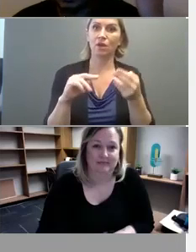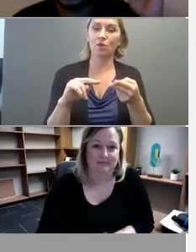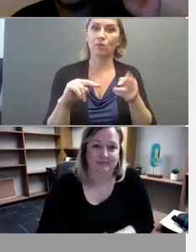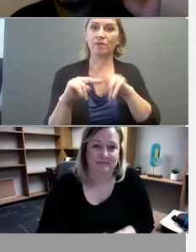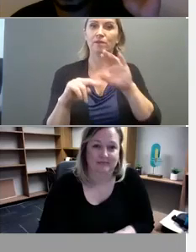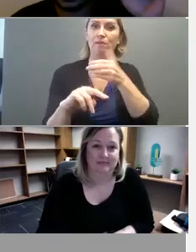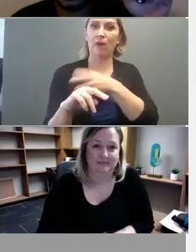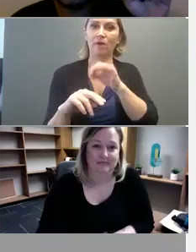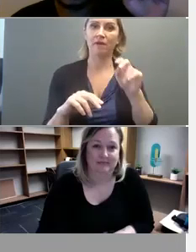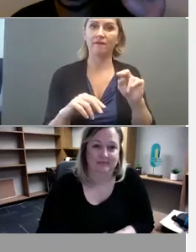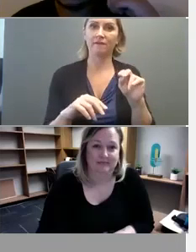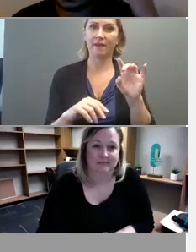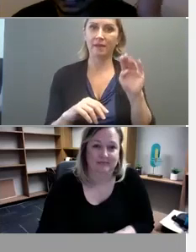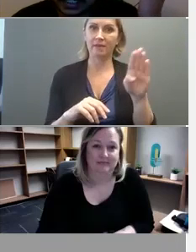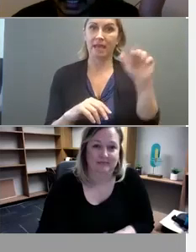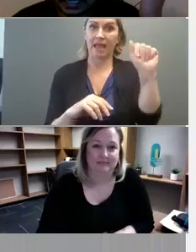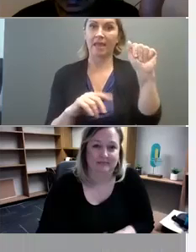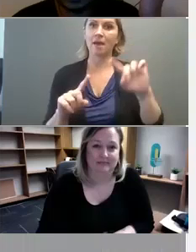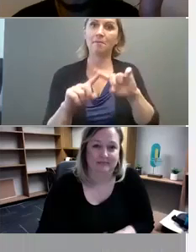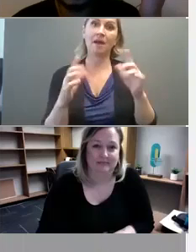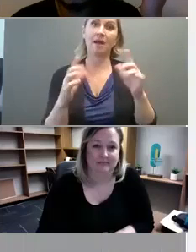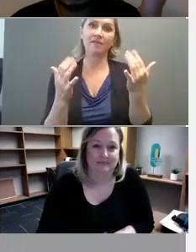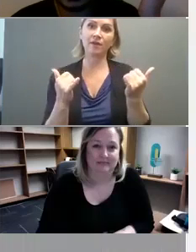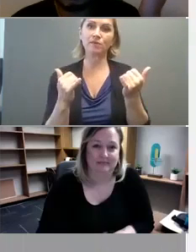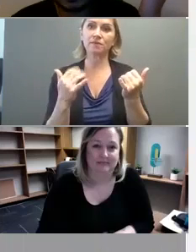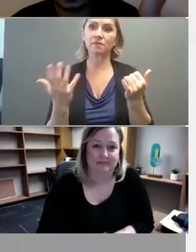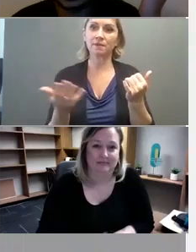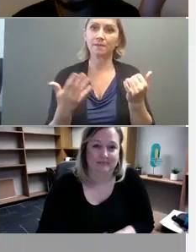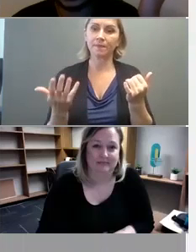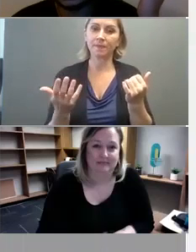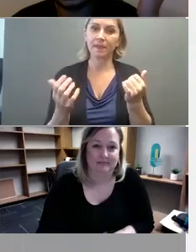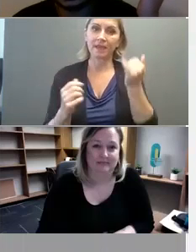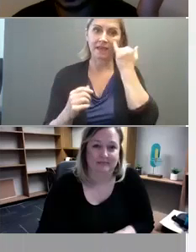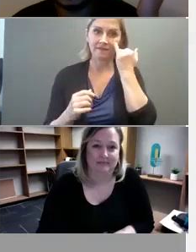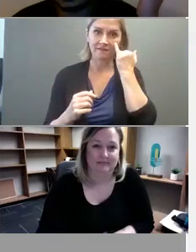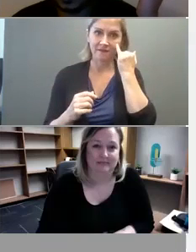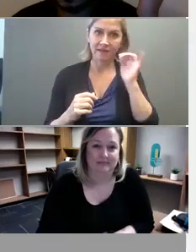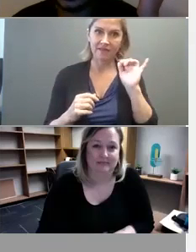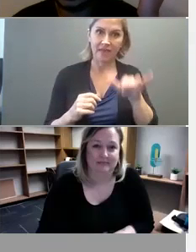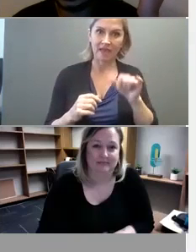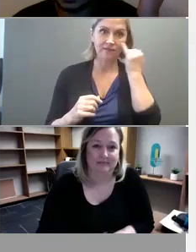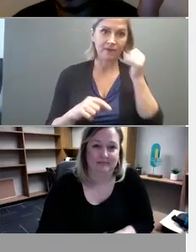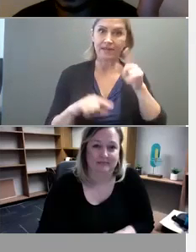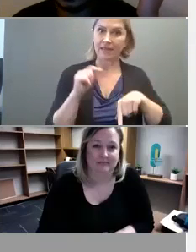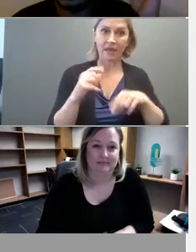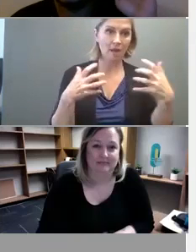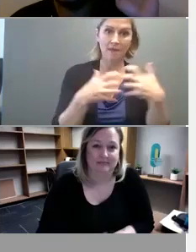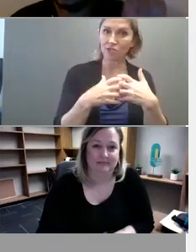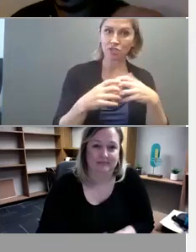BA. But there is an extra case here where Fn can match theta of n log base